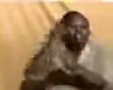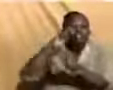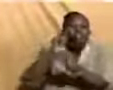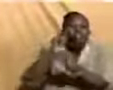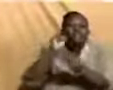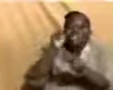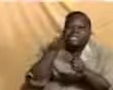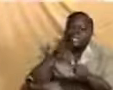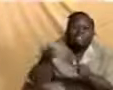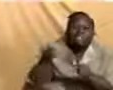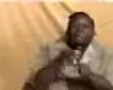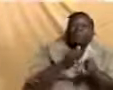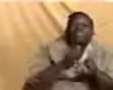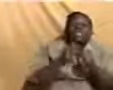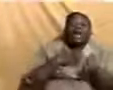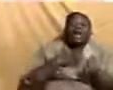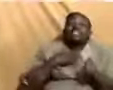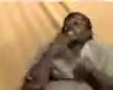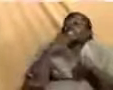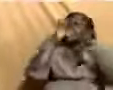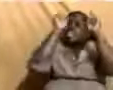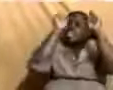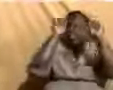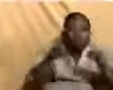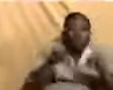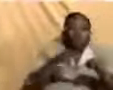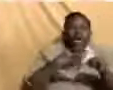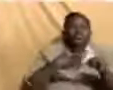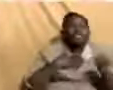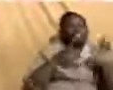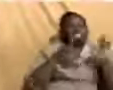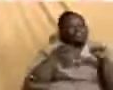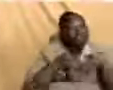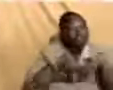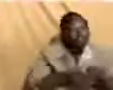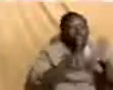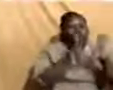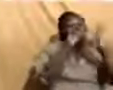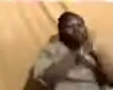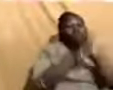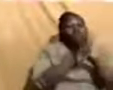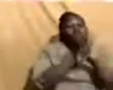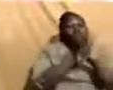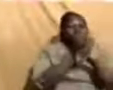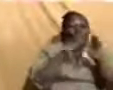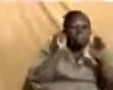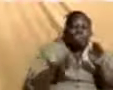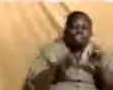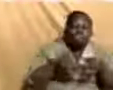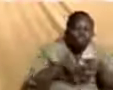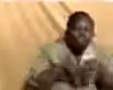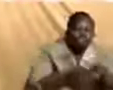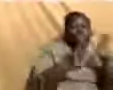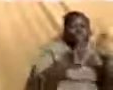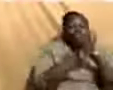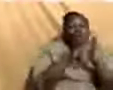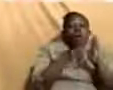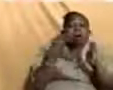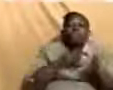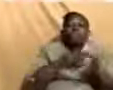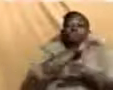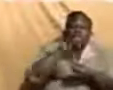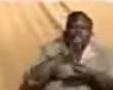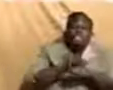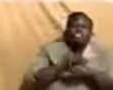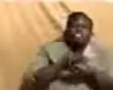impunity. We say no. We are a lawful, law-abiding nation. The rule of law is one of the principles of national